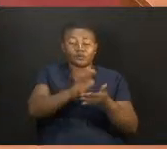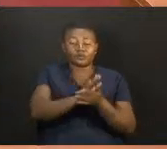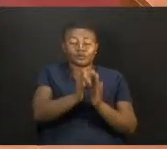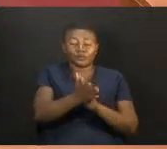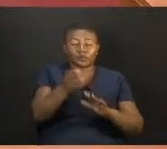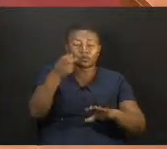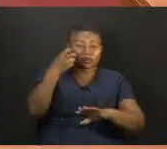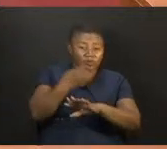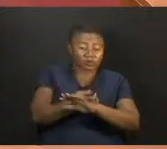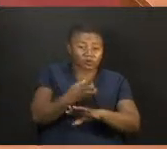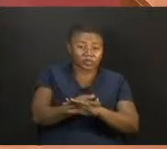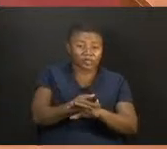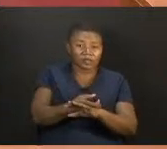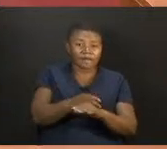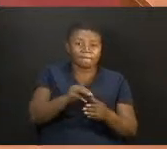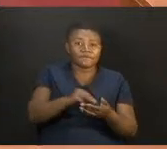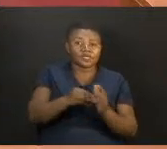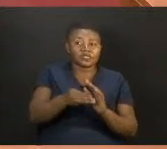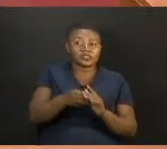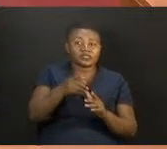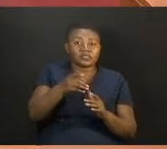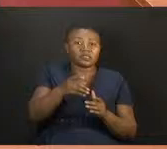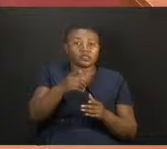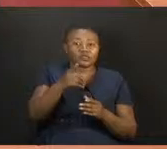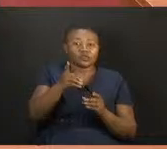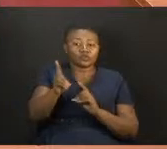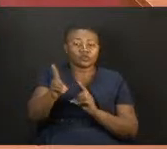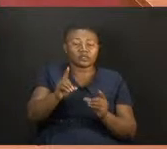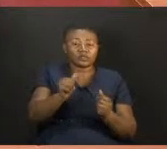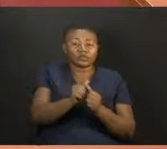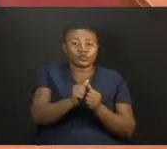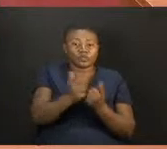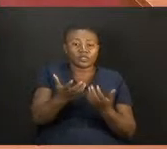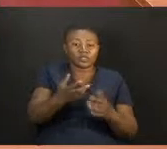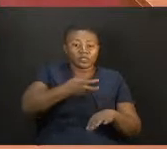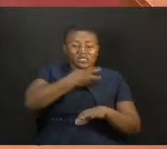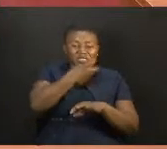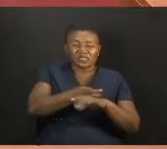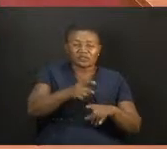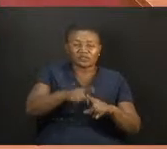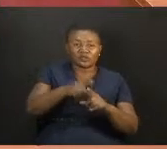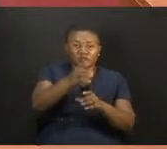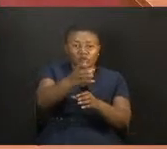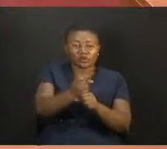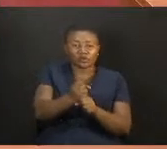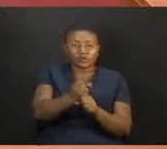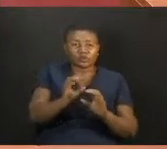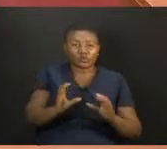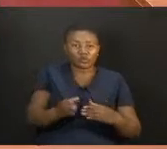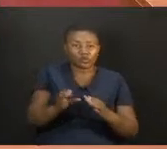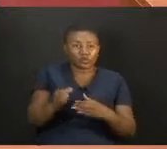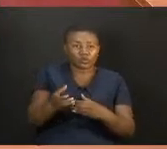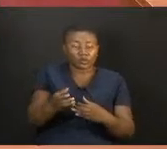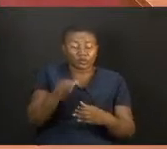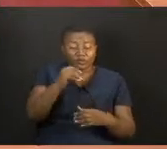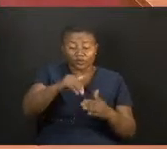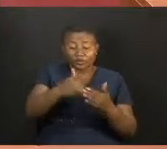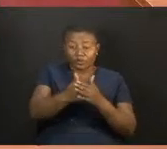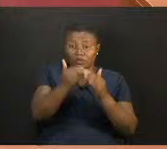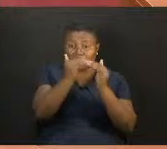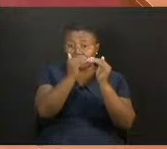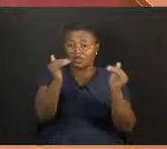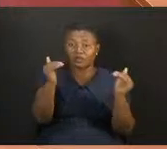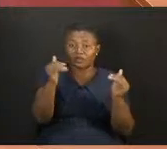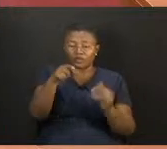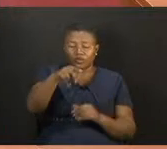with difficult to reach communities. And it's like that in economics. If you get to a level, you